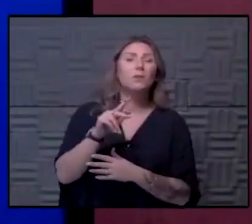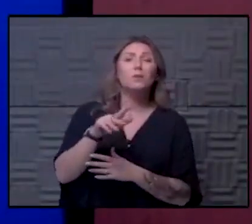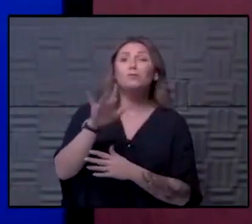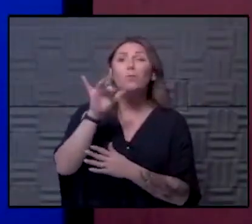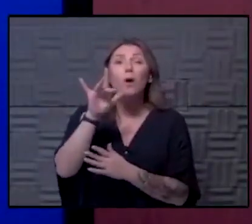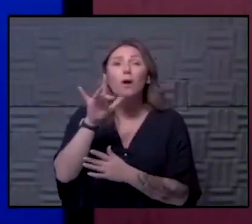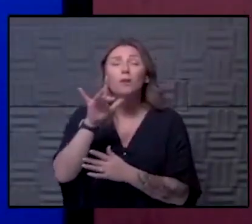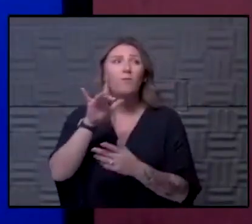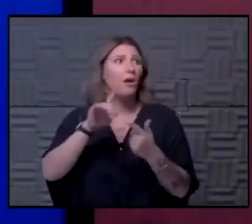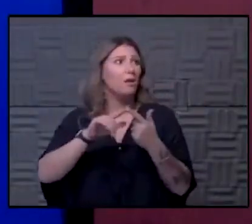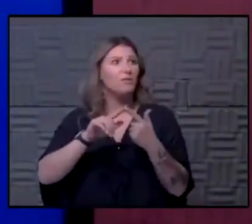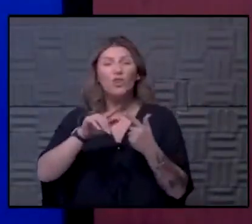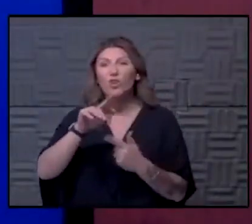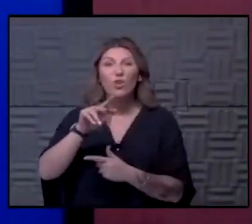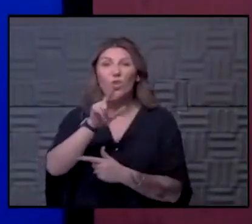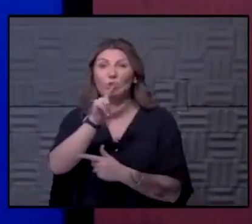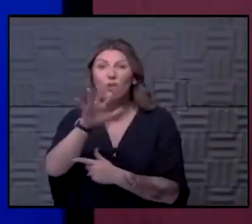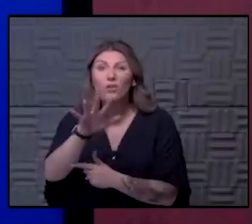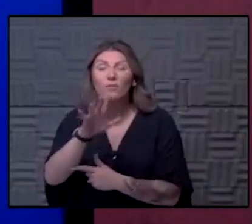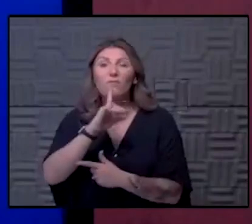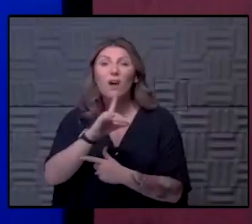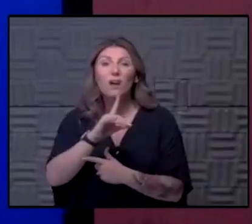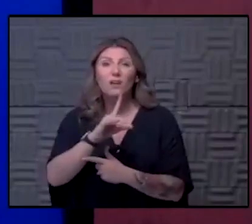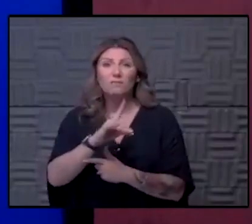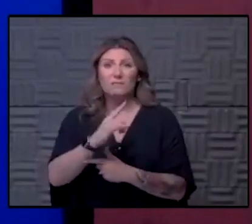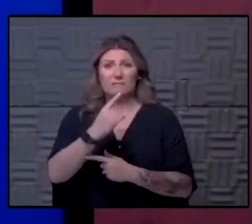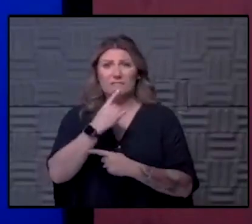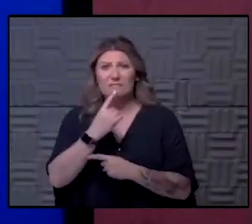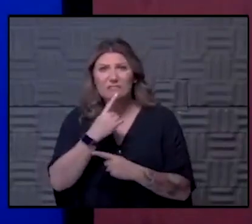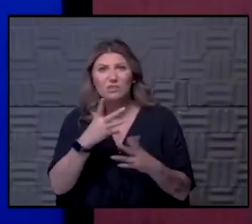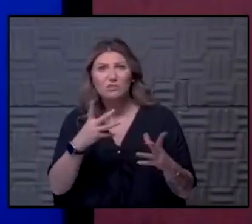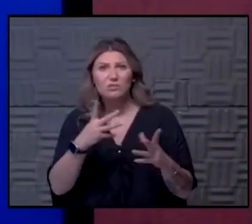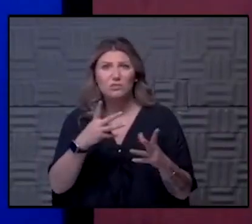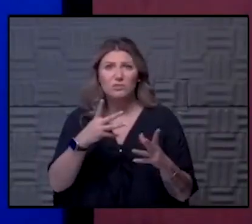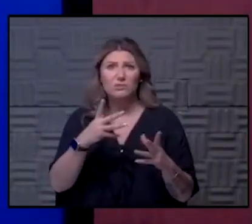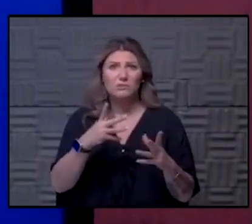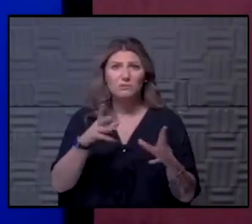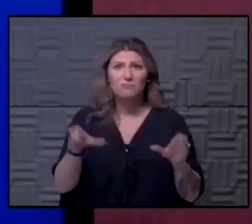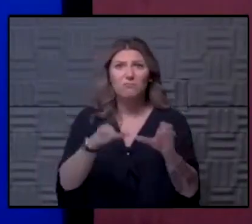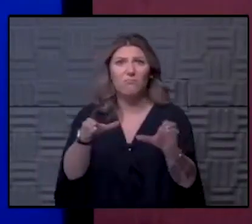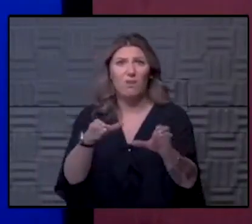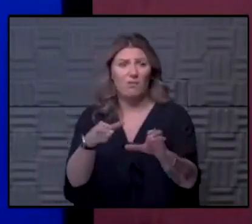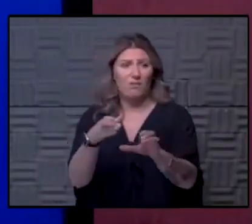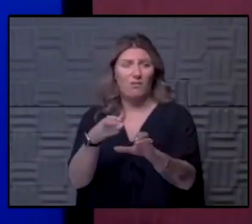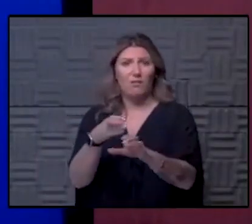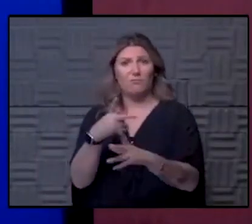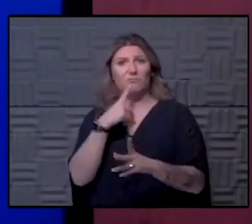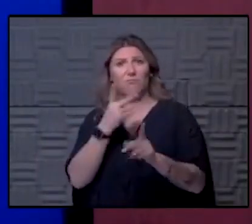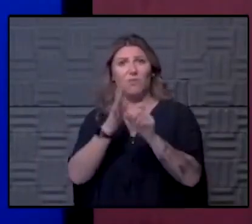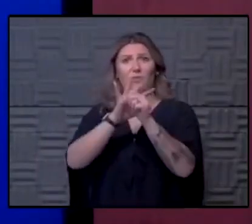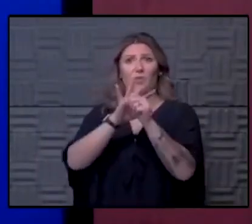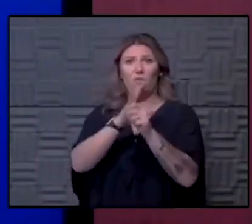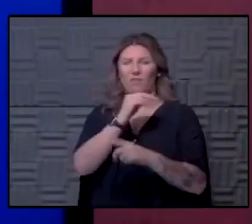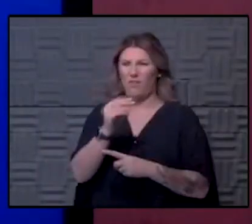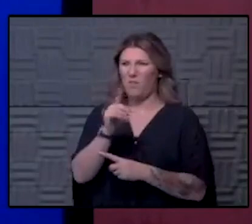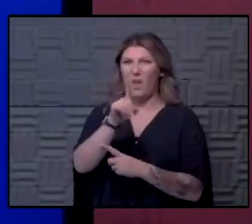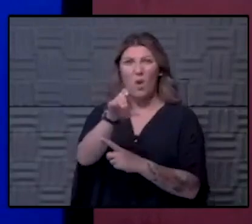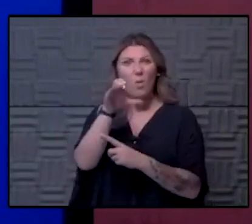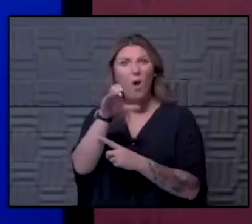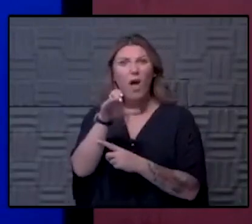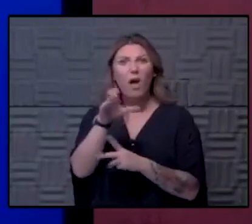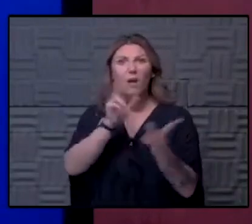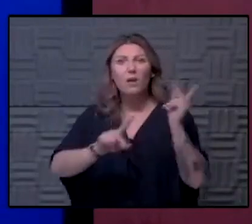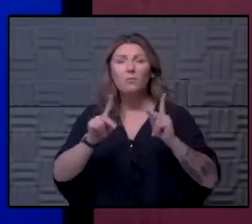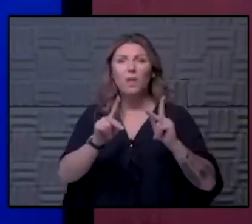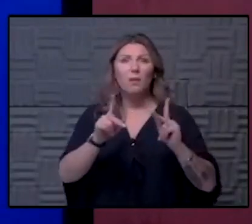acute diagnoses a day. Now we're down to 0 or 1, and that's with 85% of people vaccinated. We used to have about 100 people out cumulatively with COVID